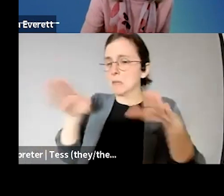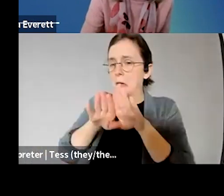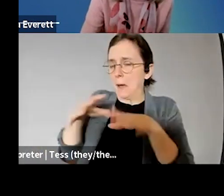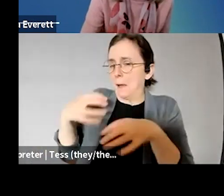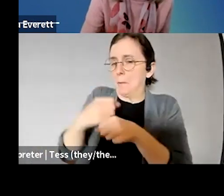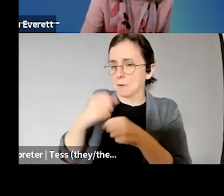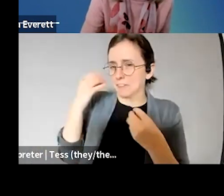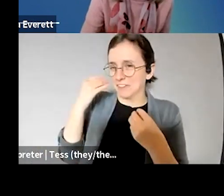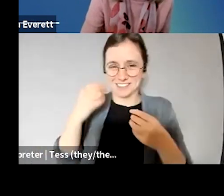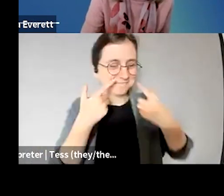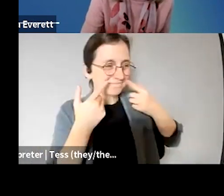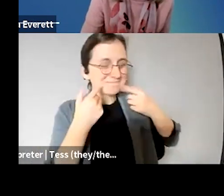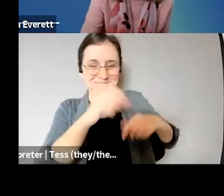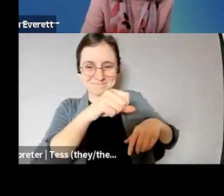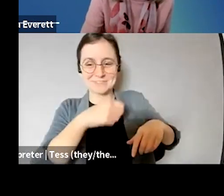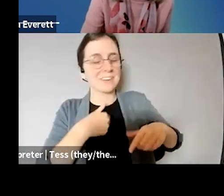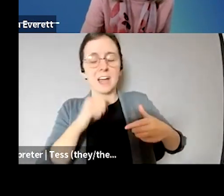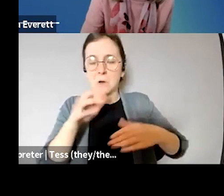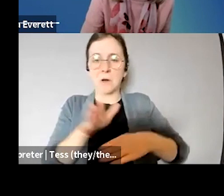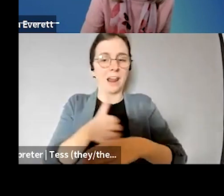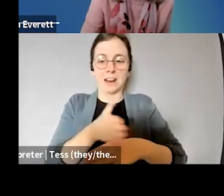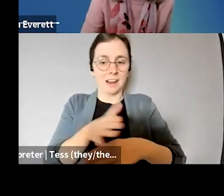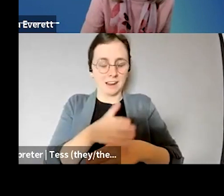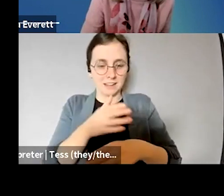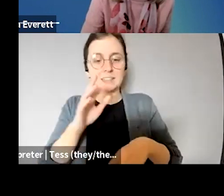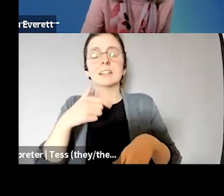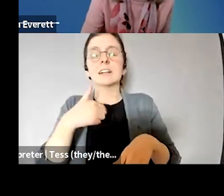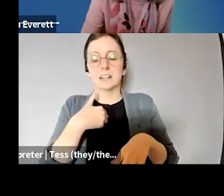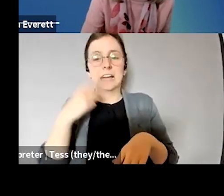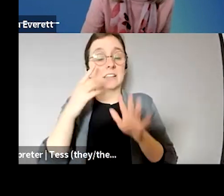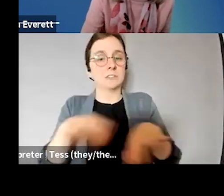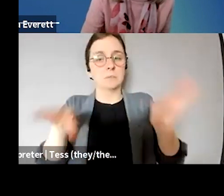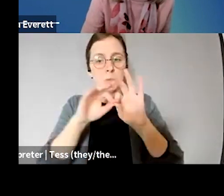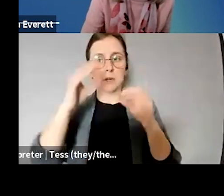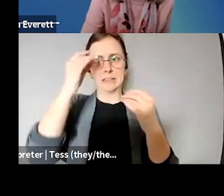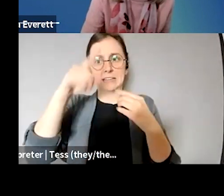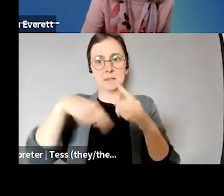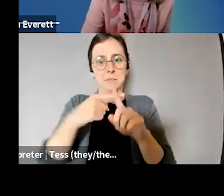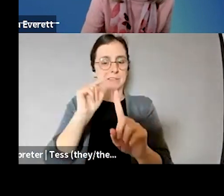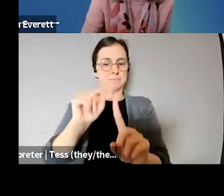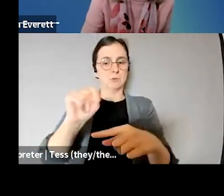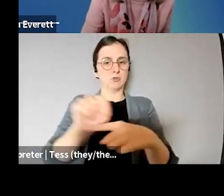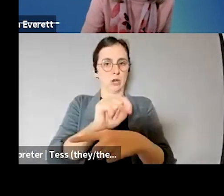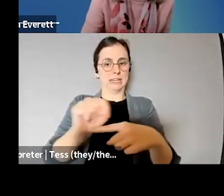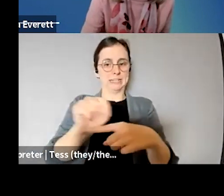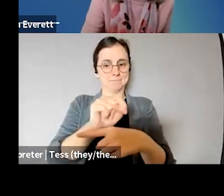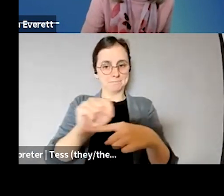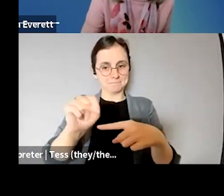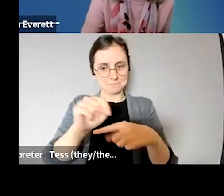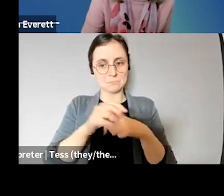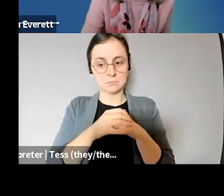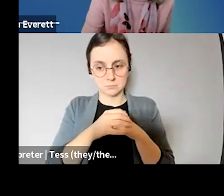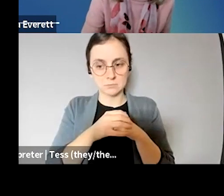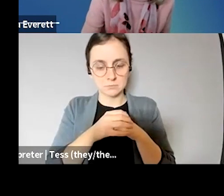share too many, but I do think it's important to think about training both for those who